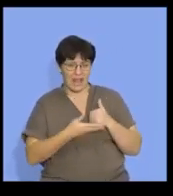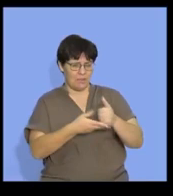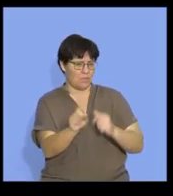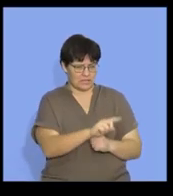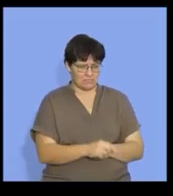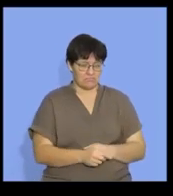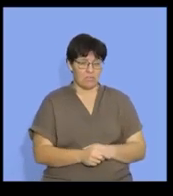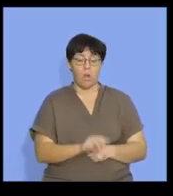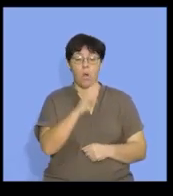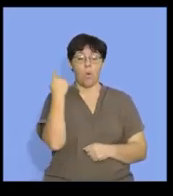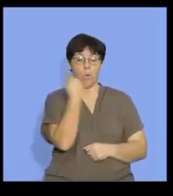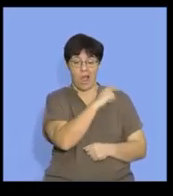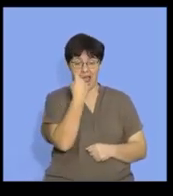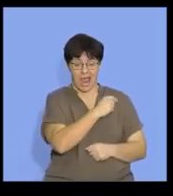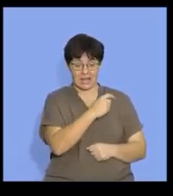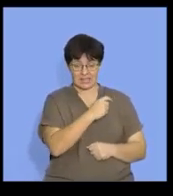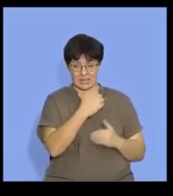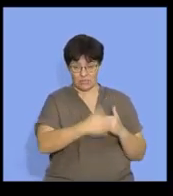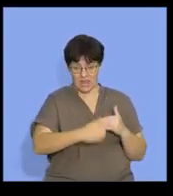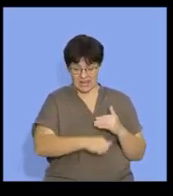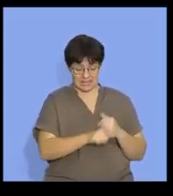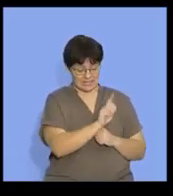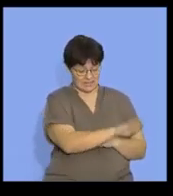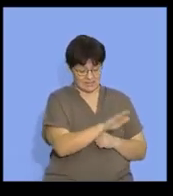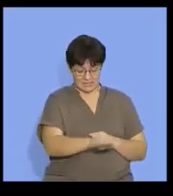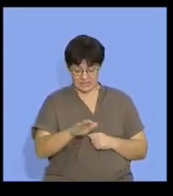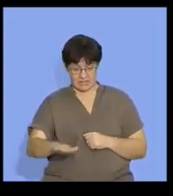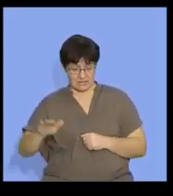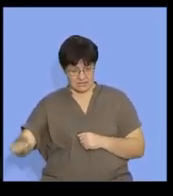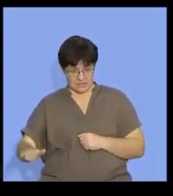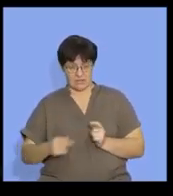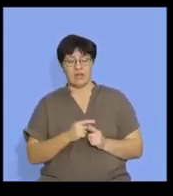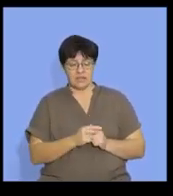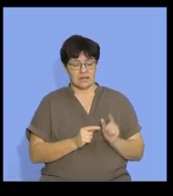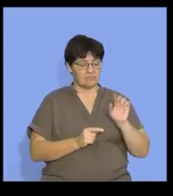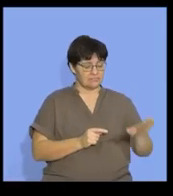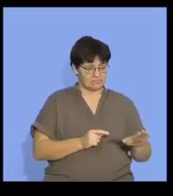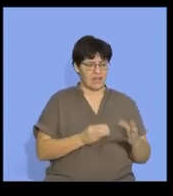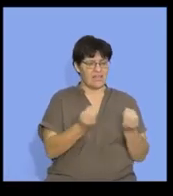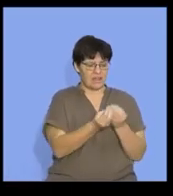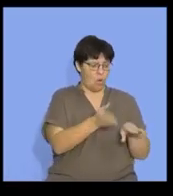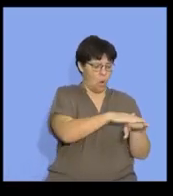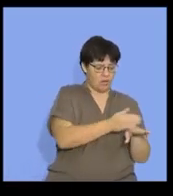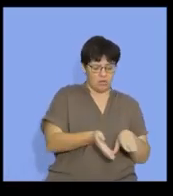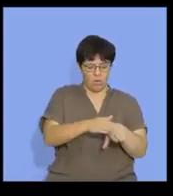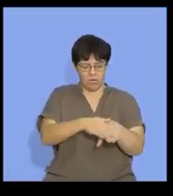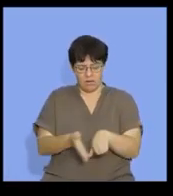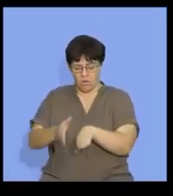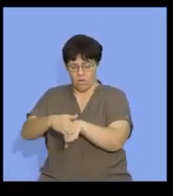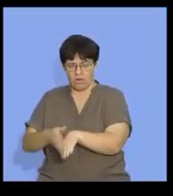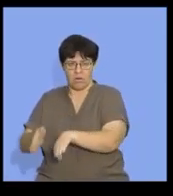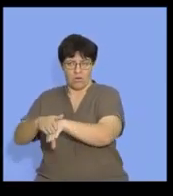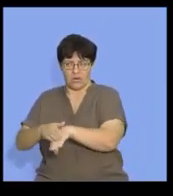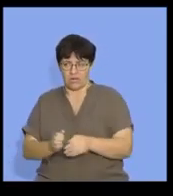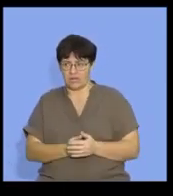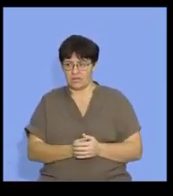bread, remember, all the same bread, and put different substances, this is what I'm choosing,